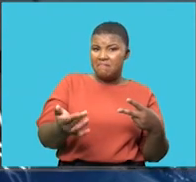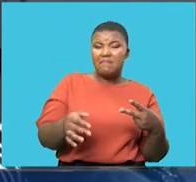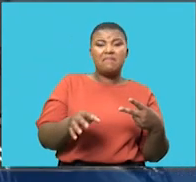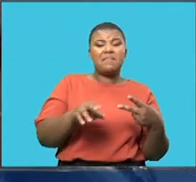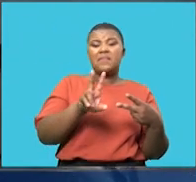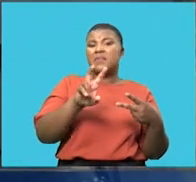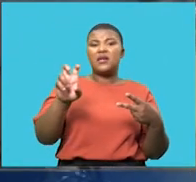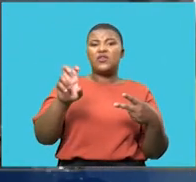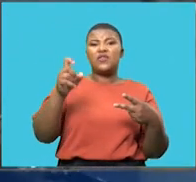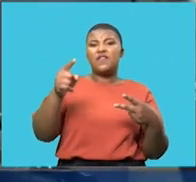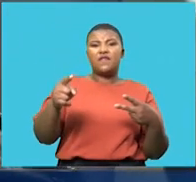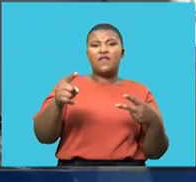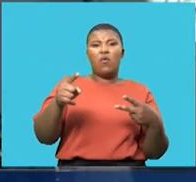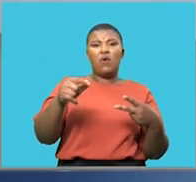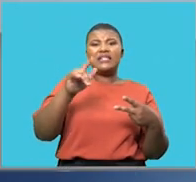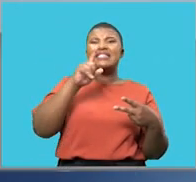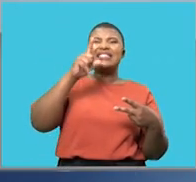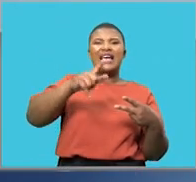issues to do with prophecy,